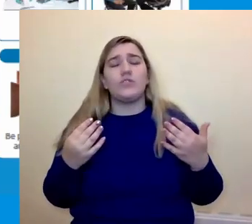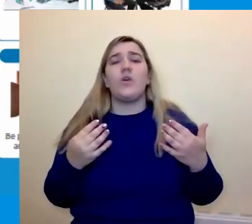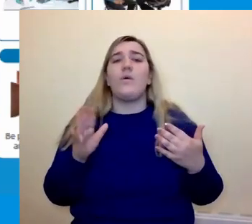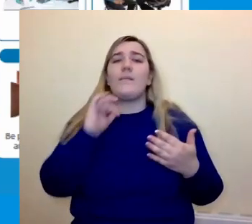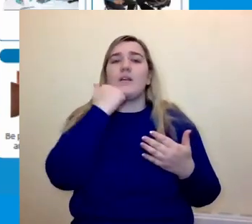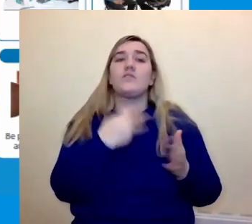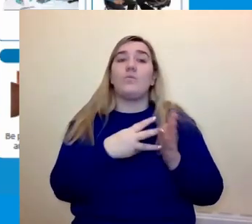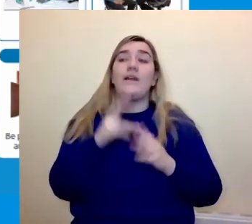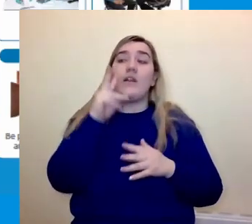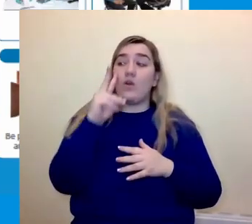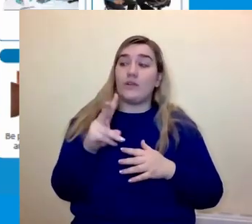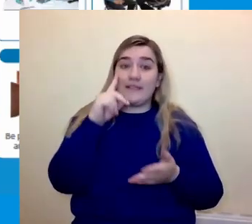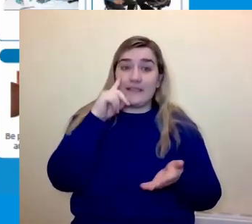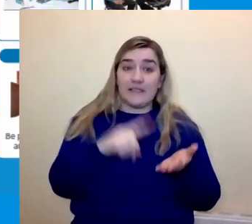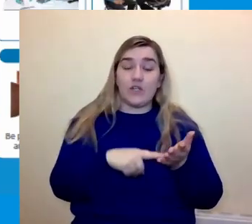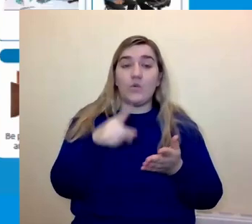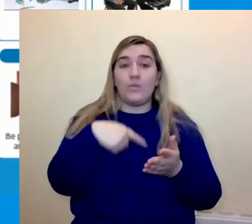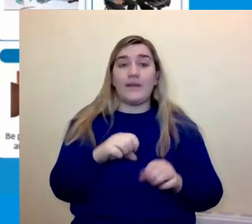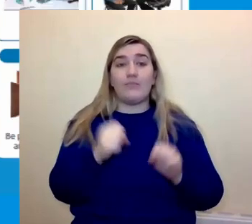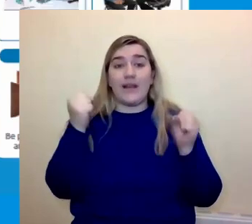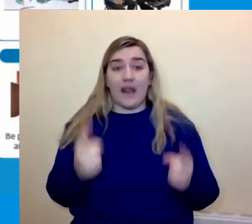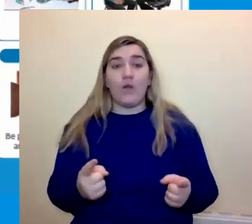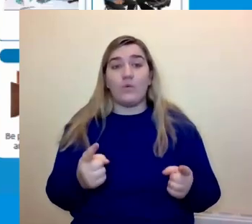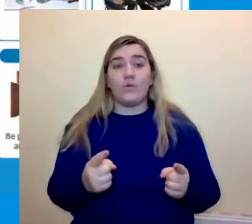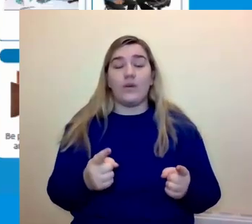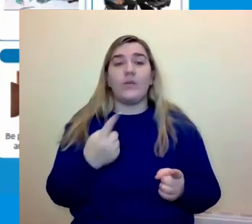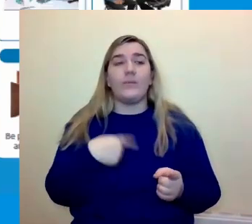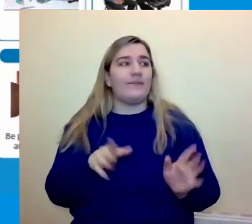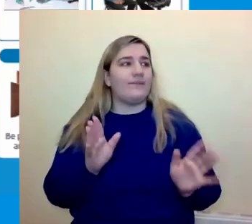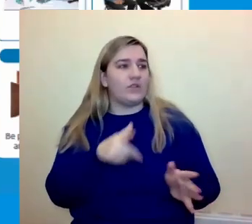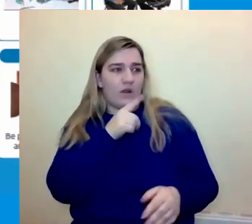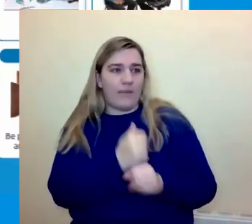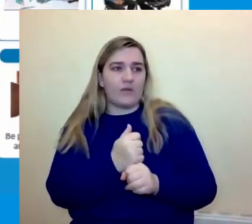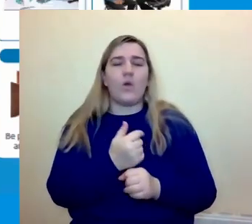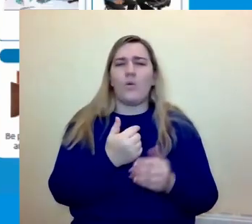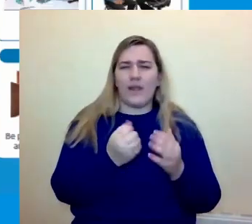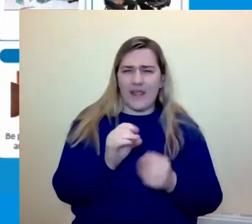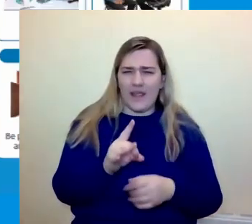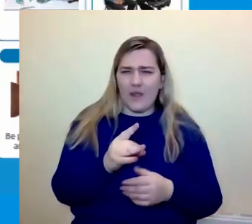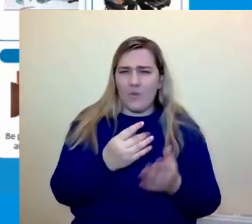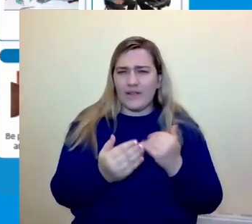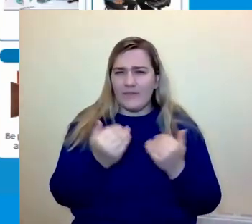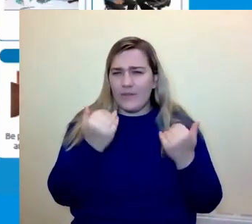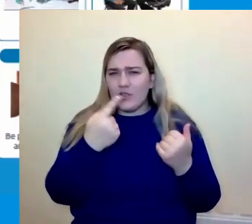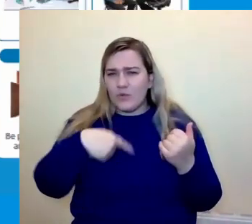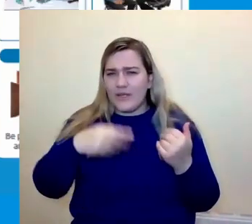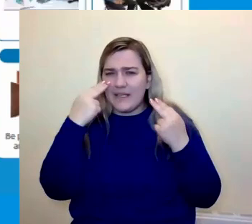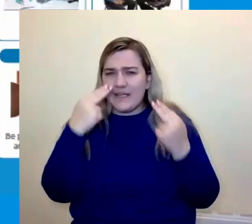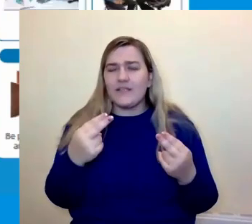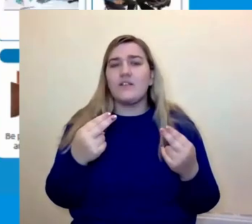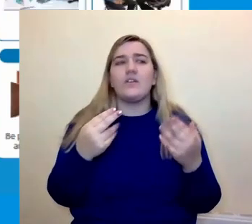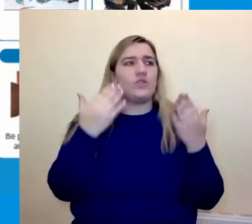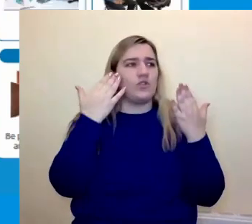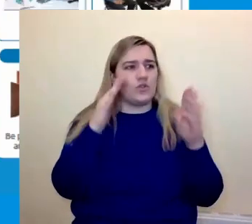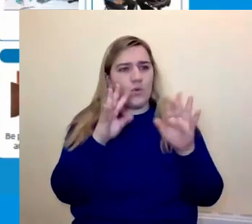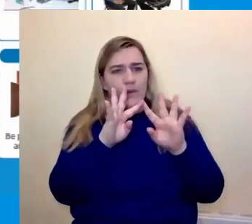decision, we would break it down and we would talk about, okay, what's the information we need? And, you know, showing the paddle,